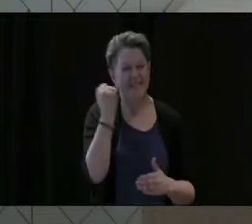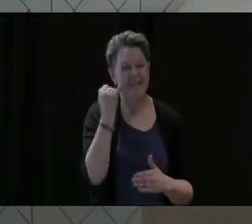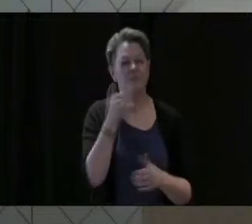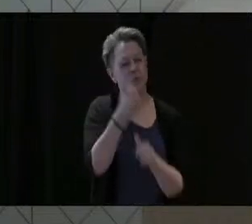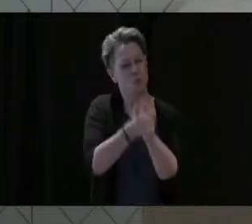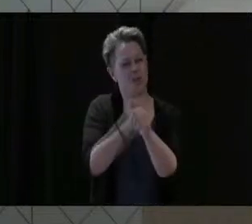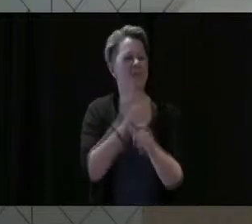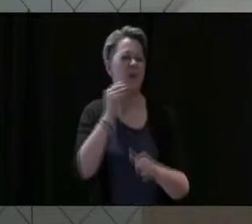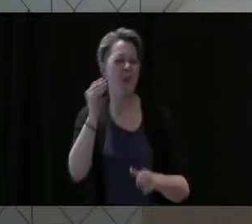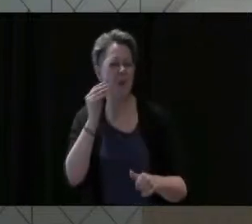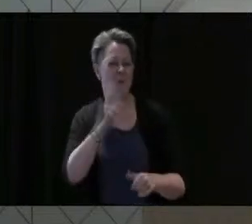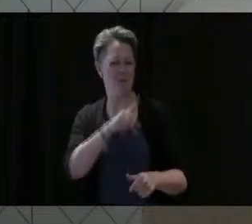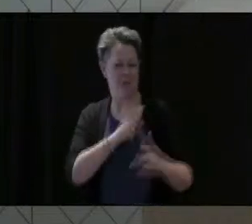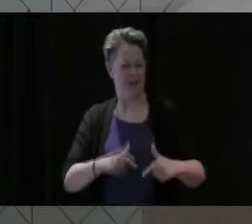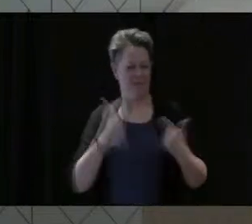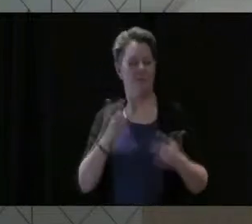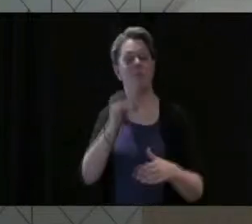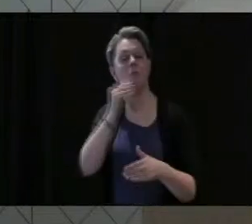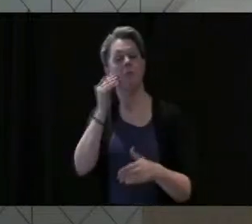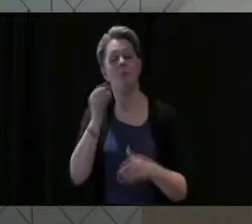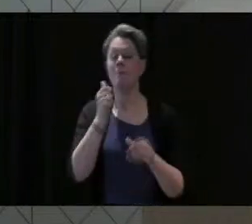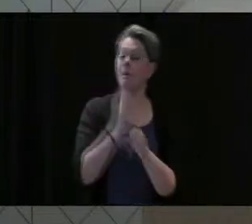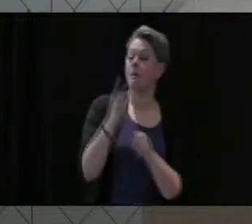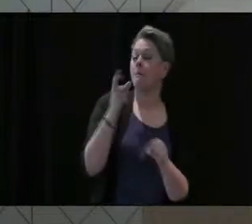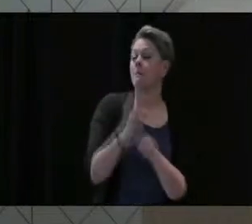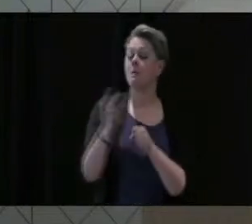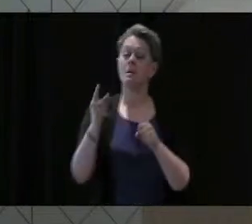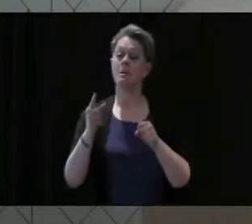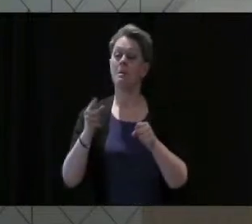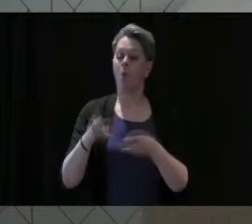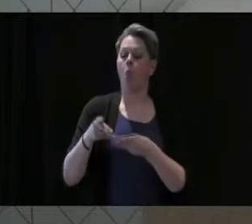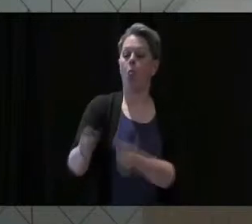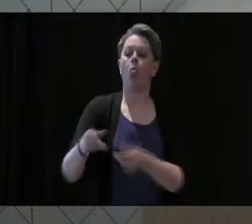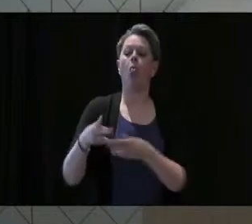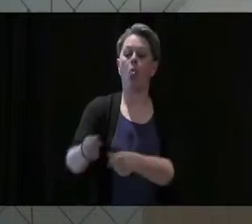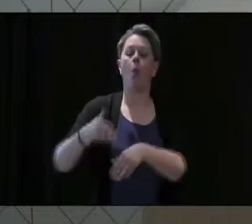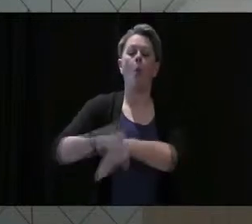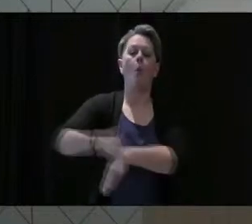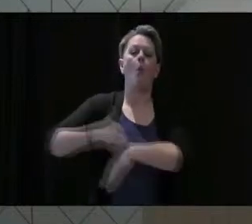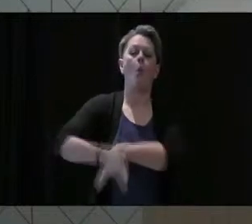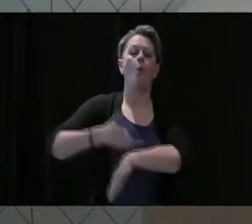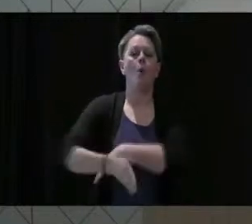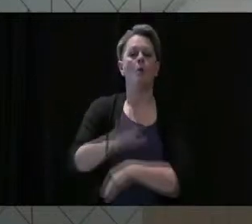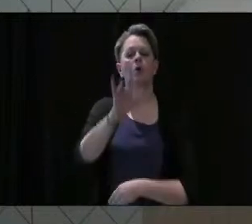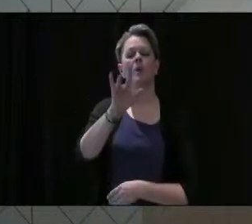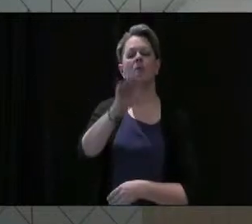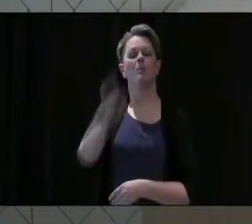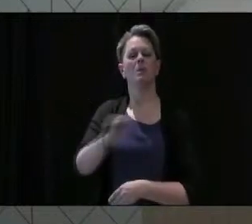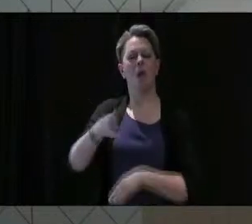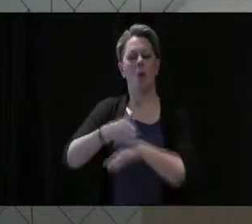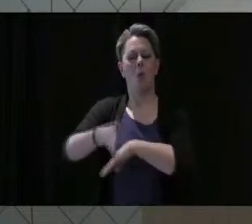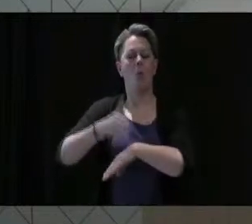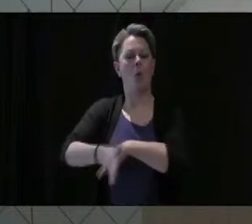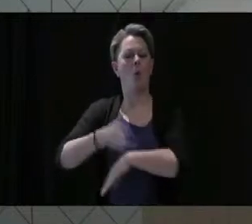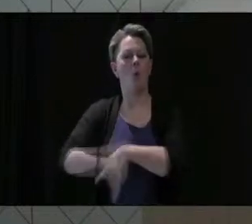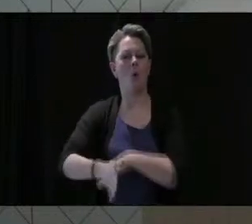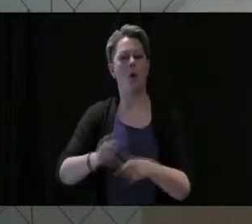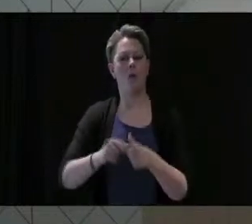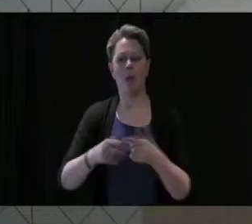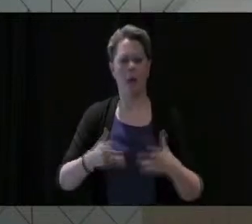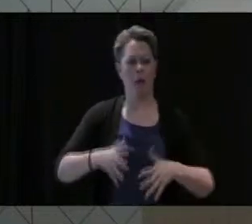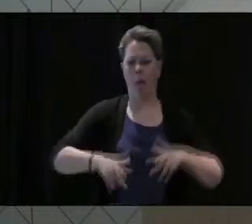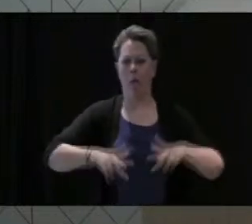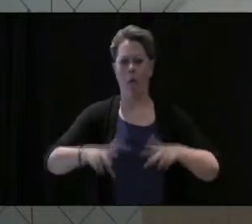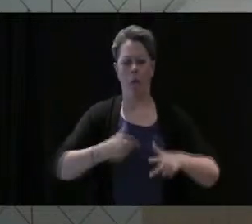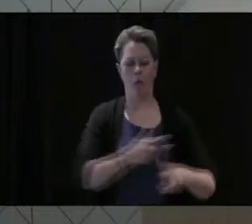year 25% more than you make. Every year, you then borrowed to make up the difference.